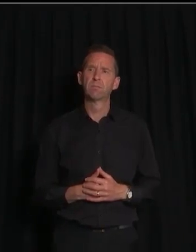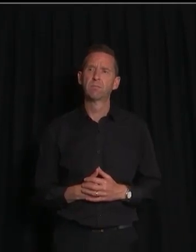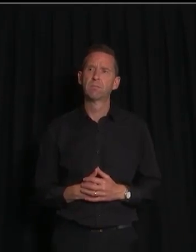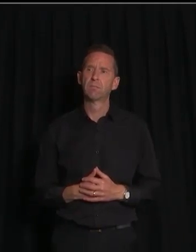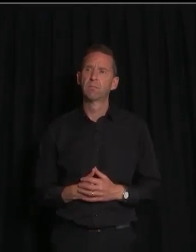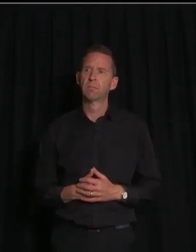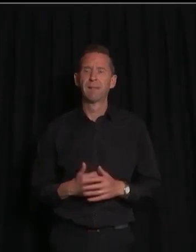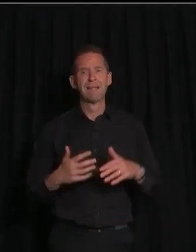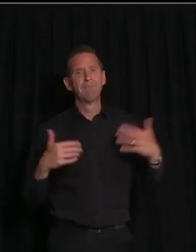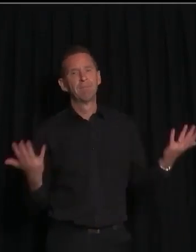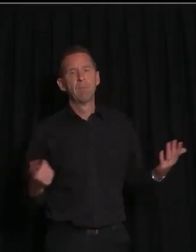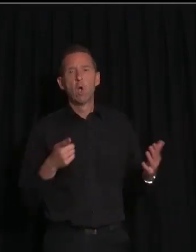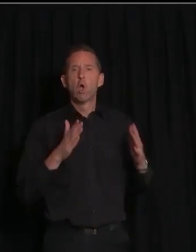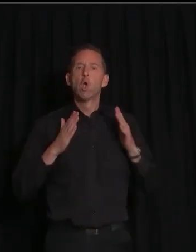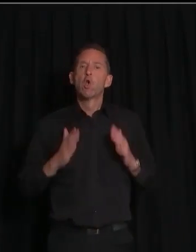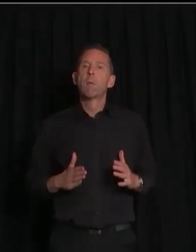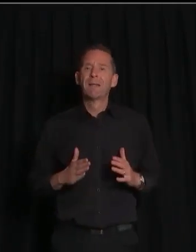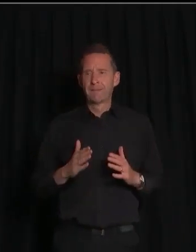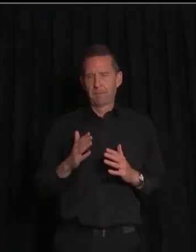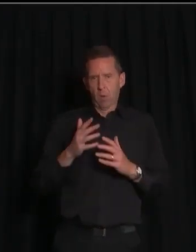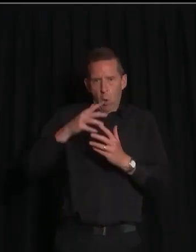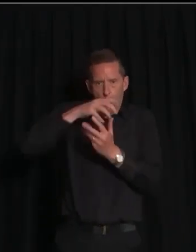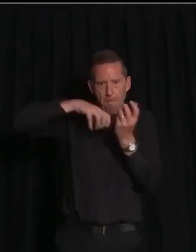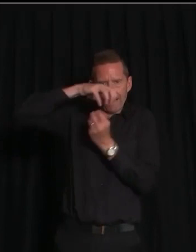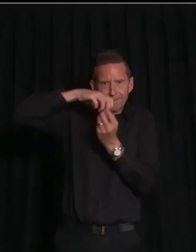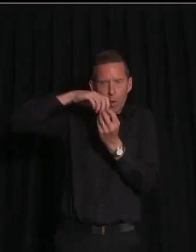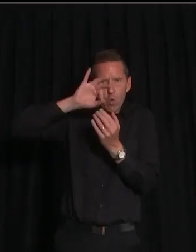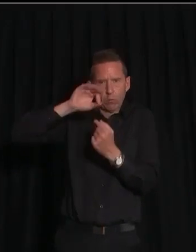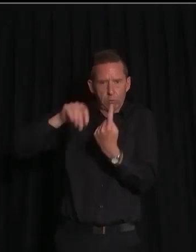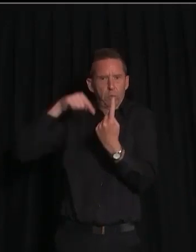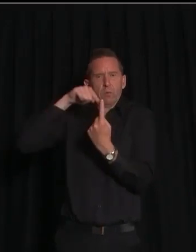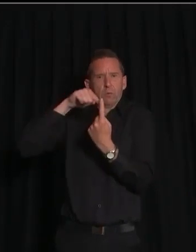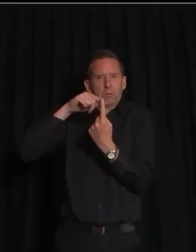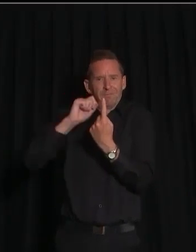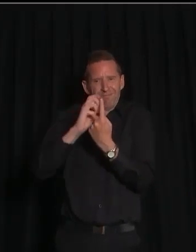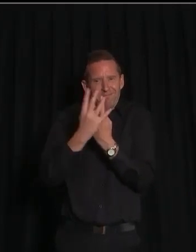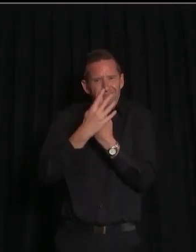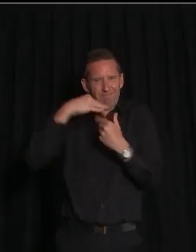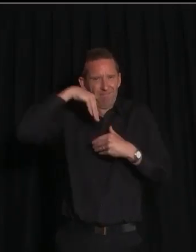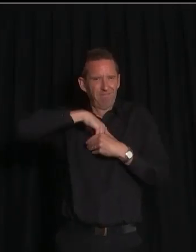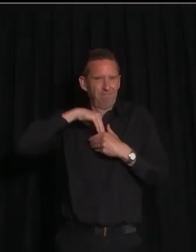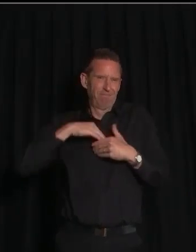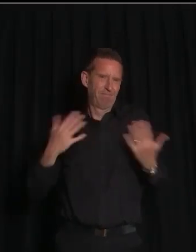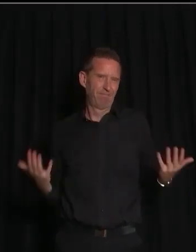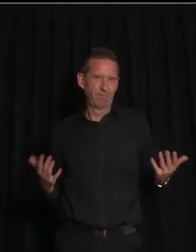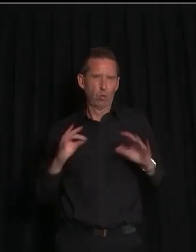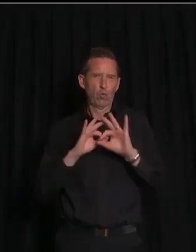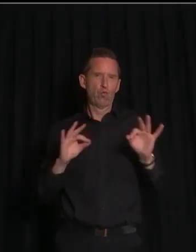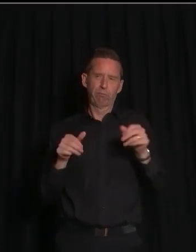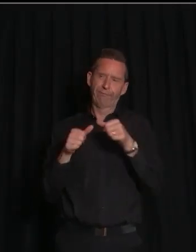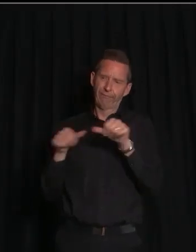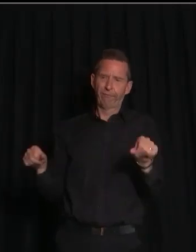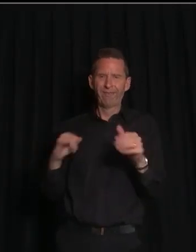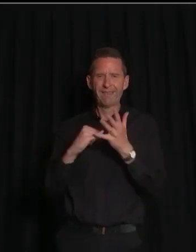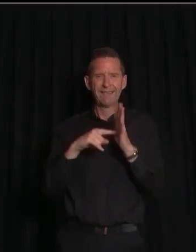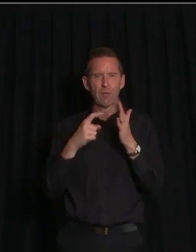Human beings are much more complex than what stereotypes says. And